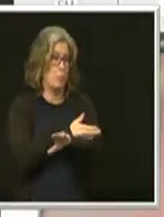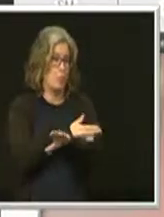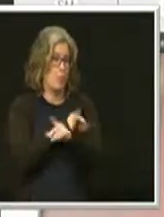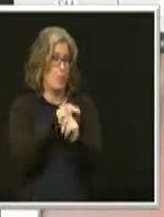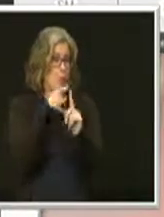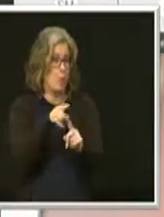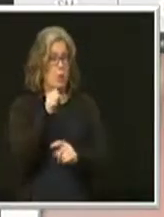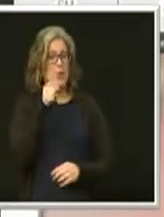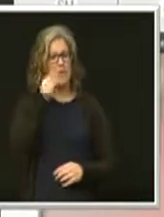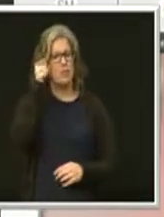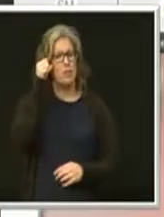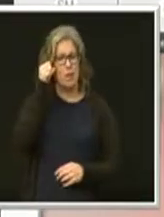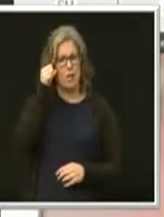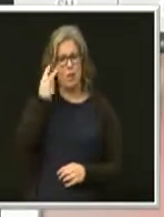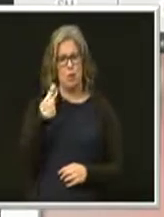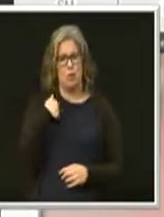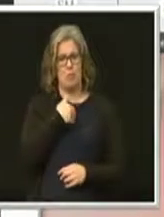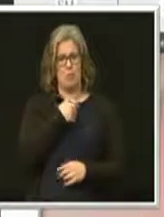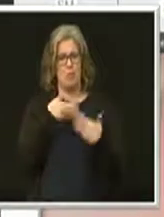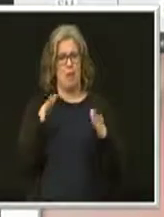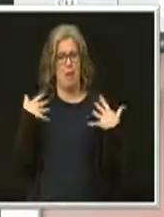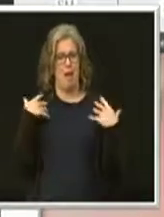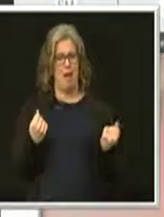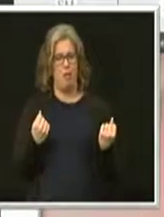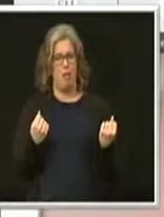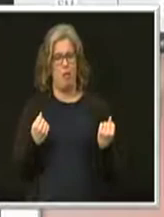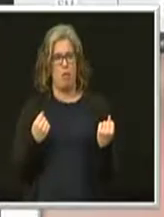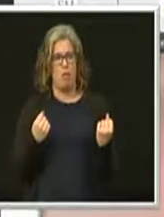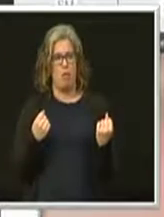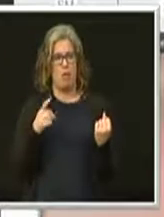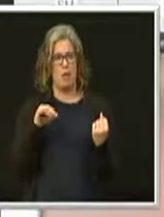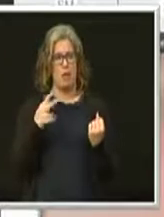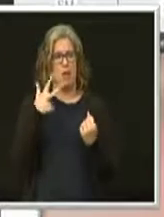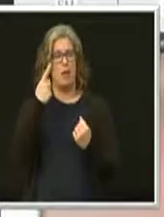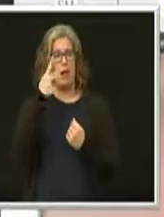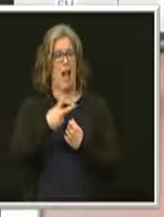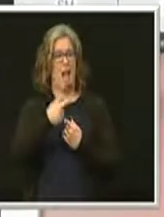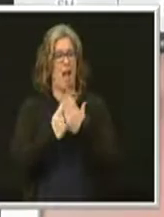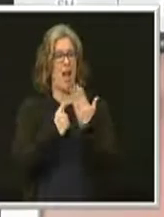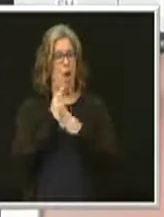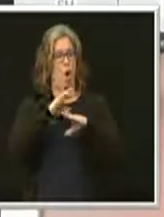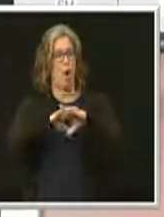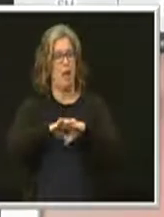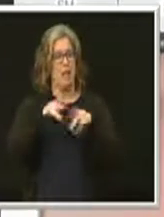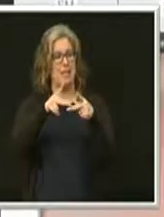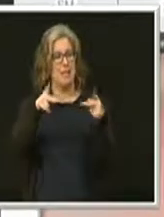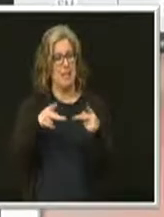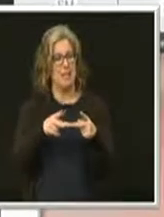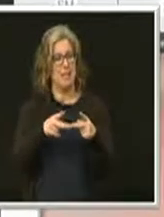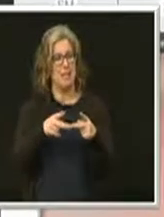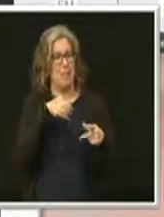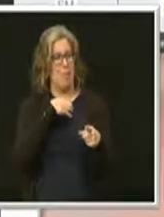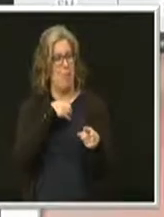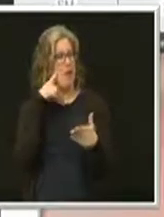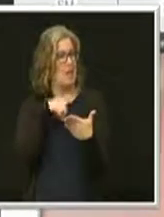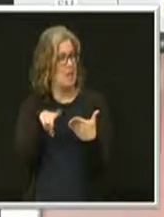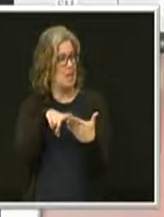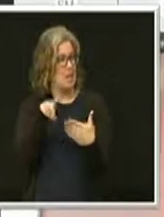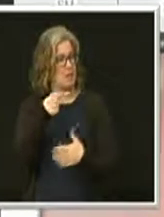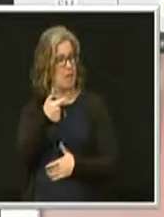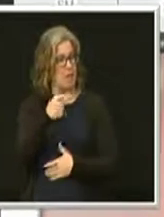So yesterday, 2 members of public health conducted a 3.5-hour on-site complaint investigation